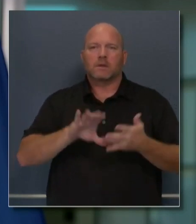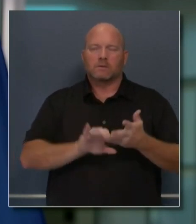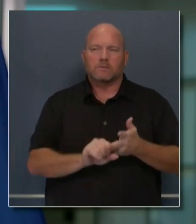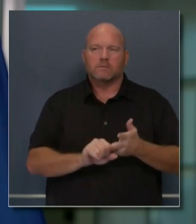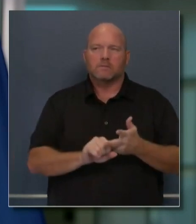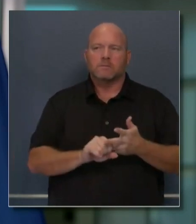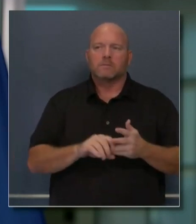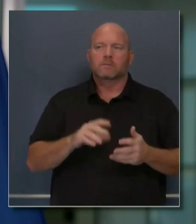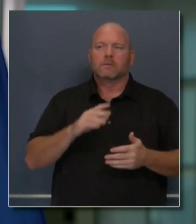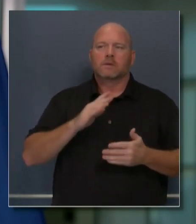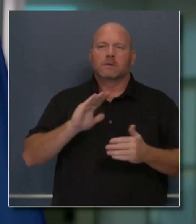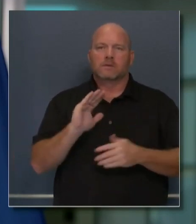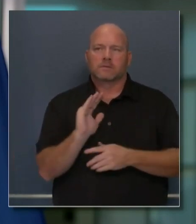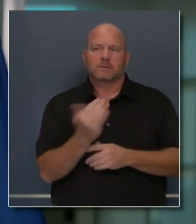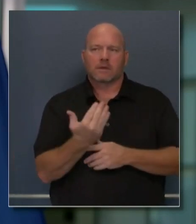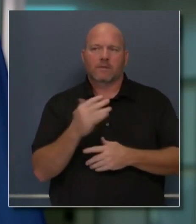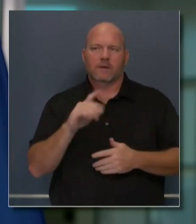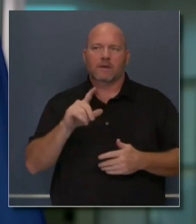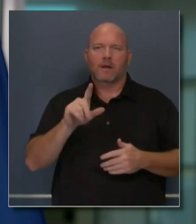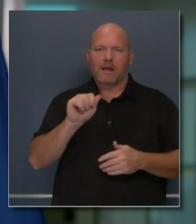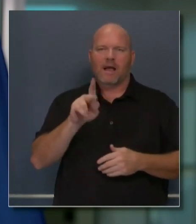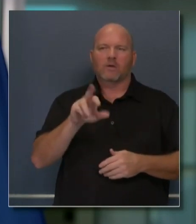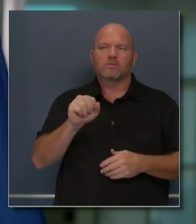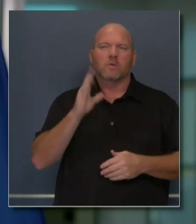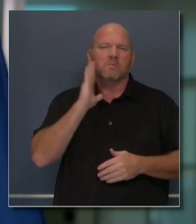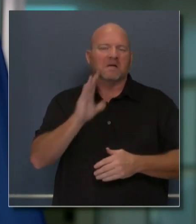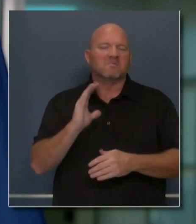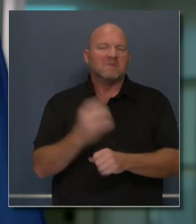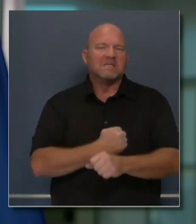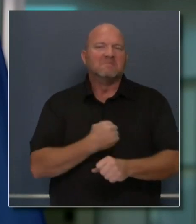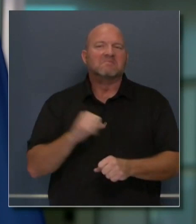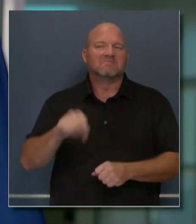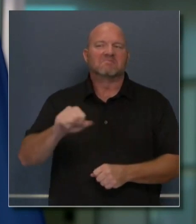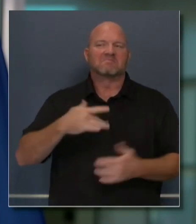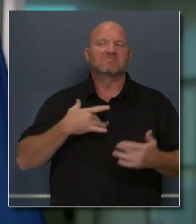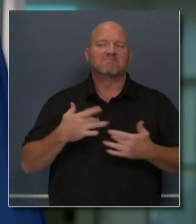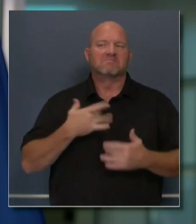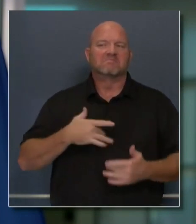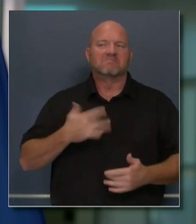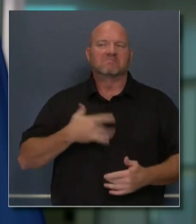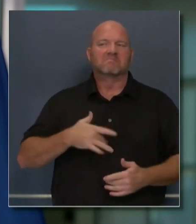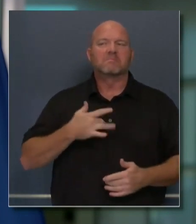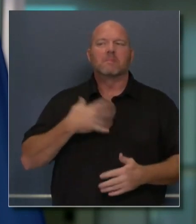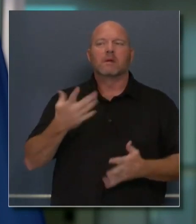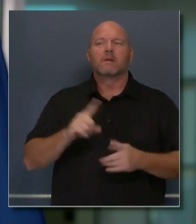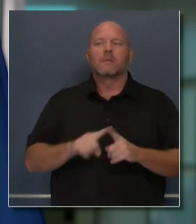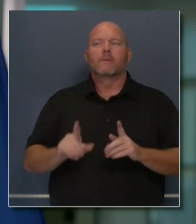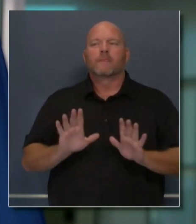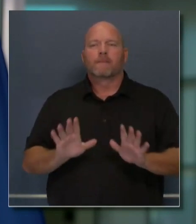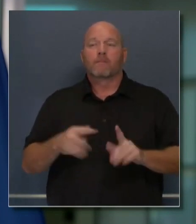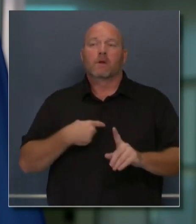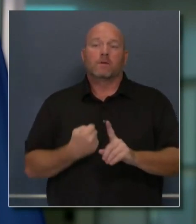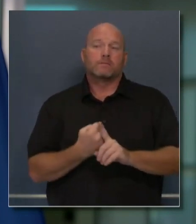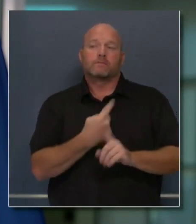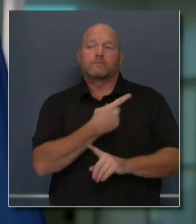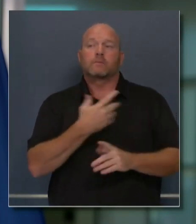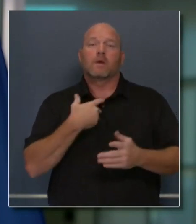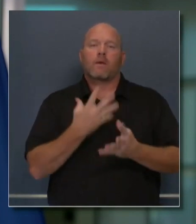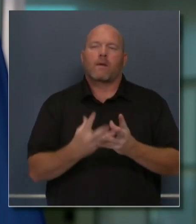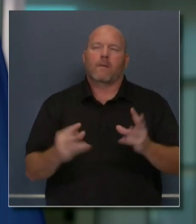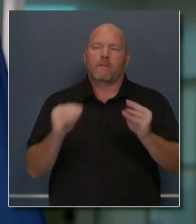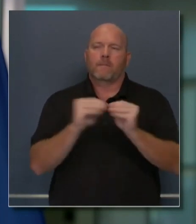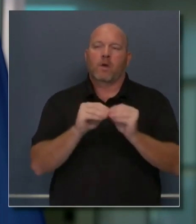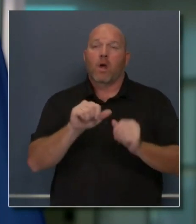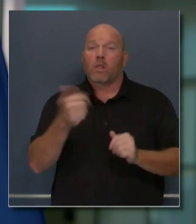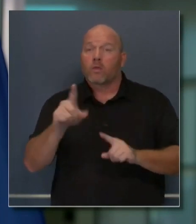appeared that the outcome was now determined. But anyway, I get off base. You asked a more substantive question, and that